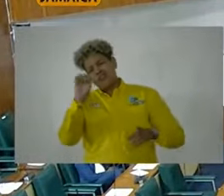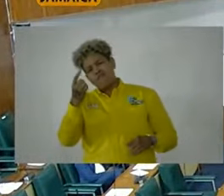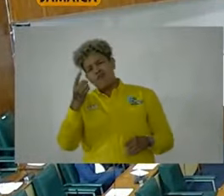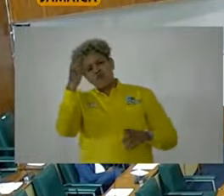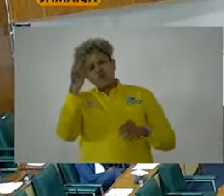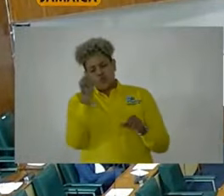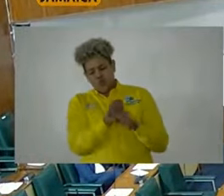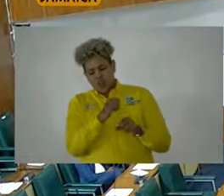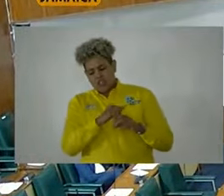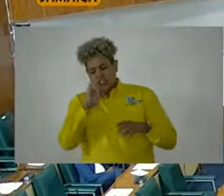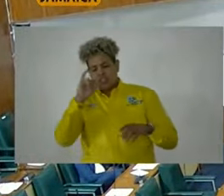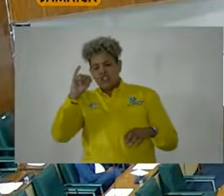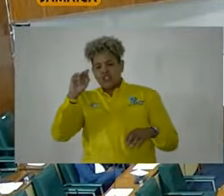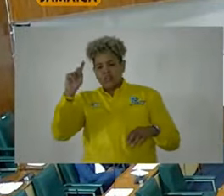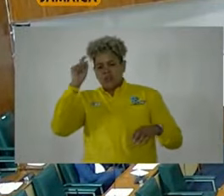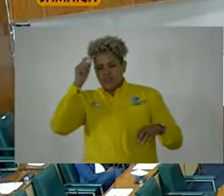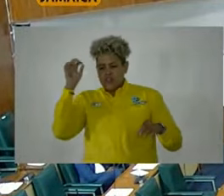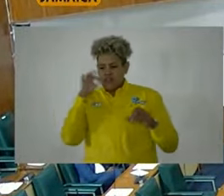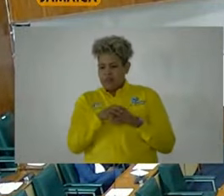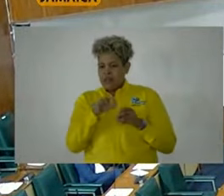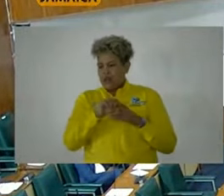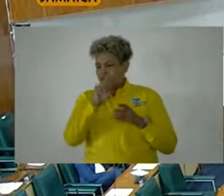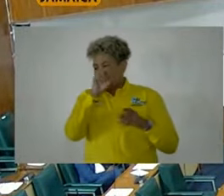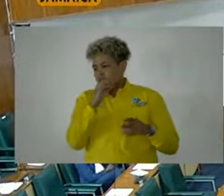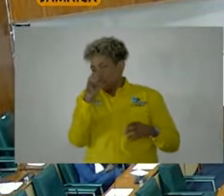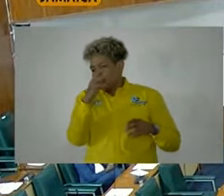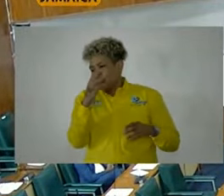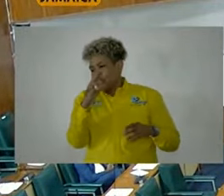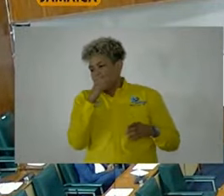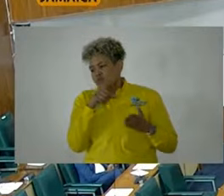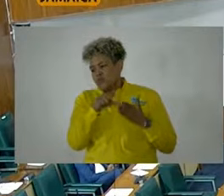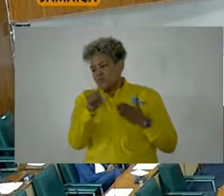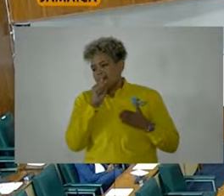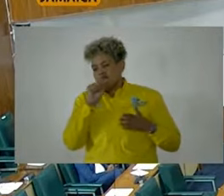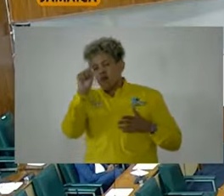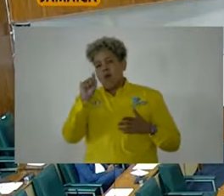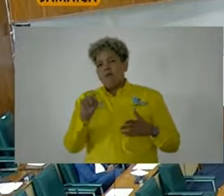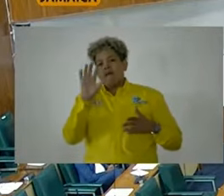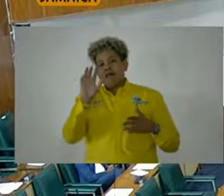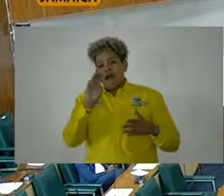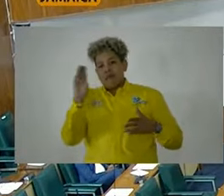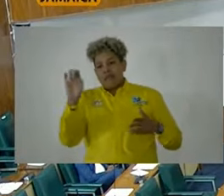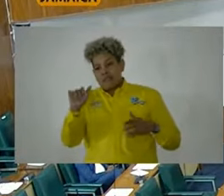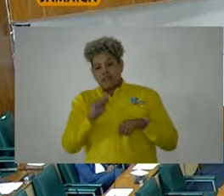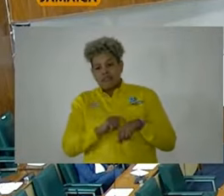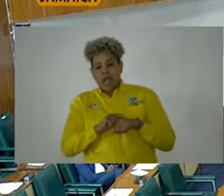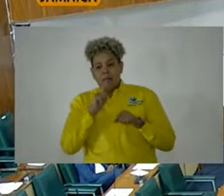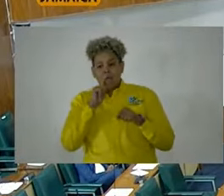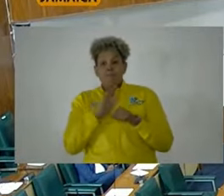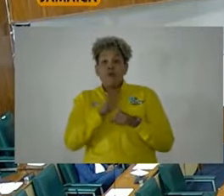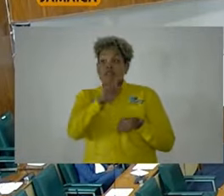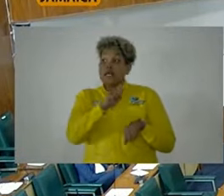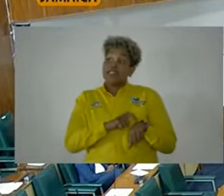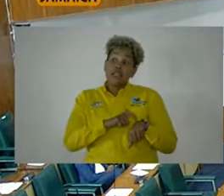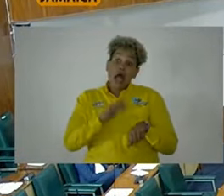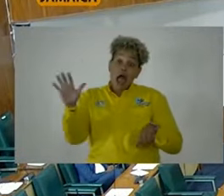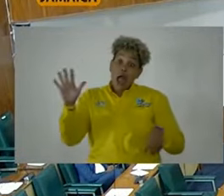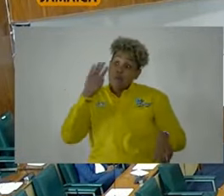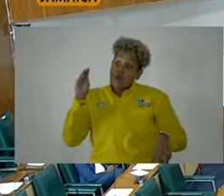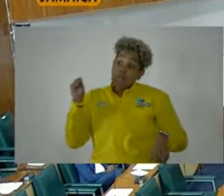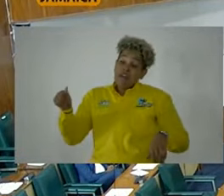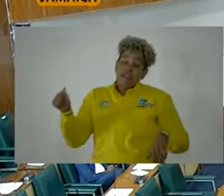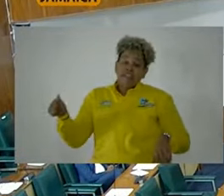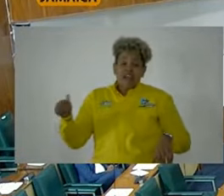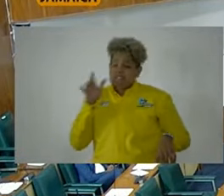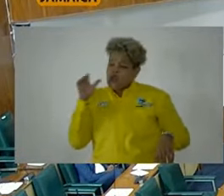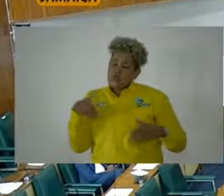first 2 years of the JLP government elected in 2016 to pay for the 1.5. Then the promise had been at the time that it would pay for